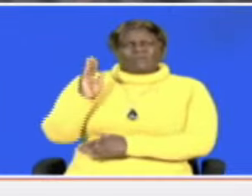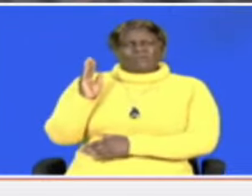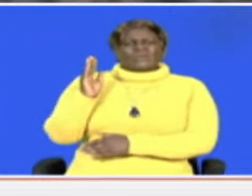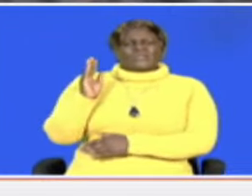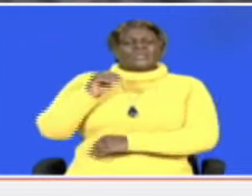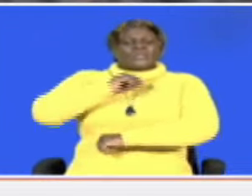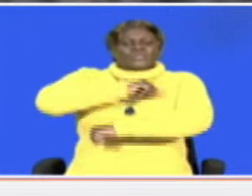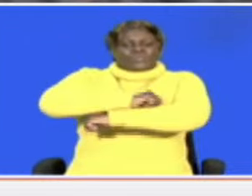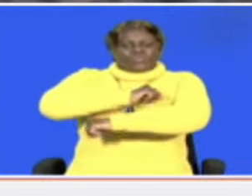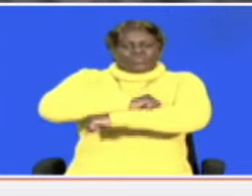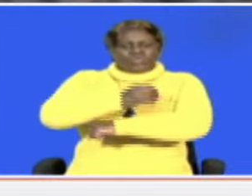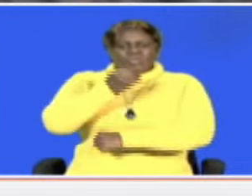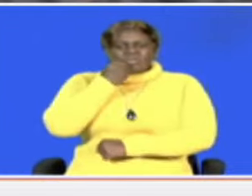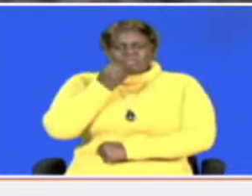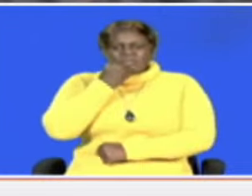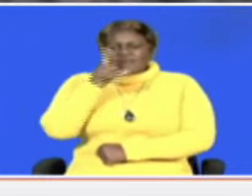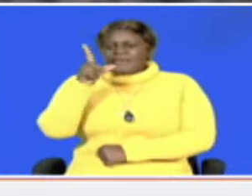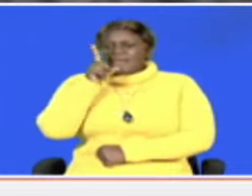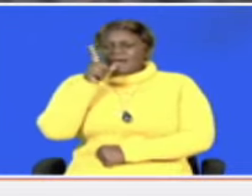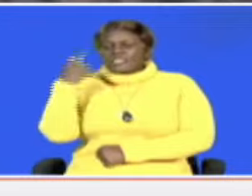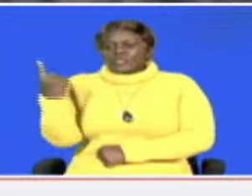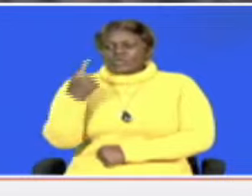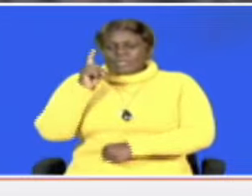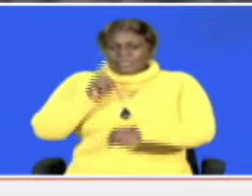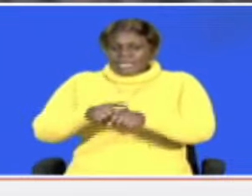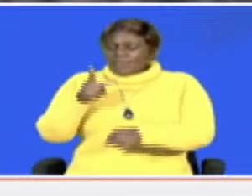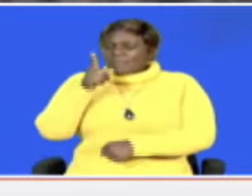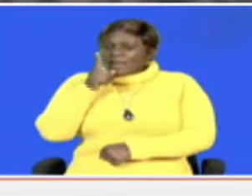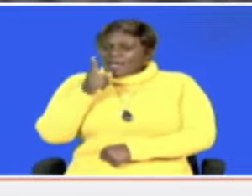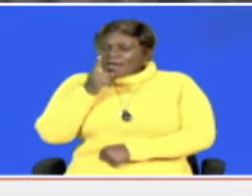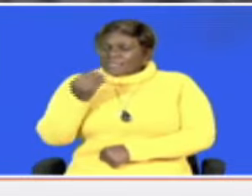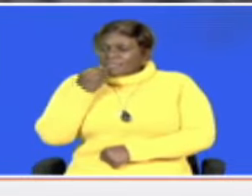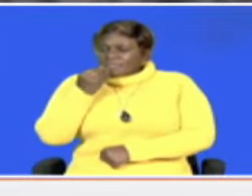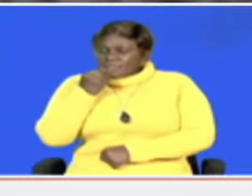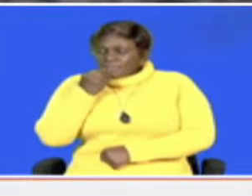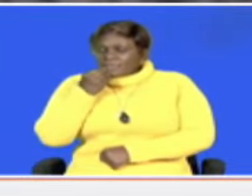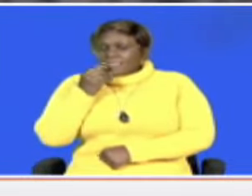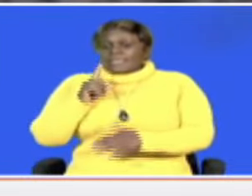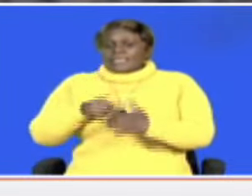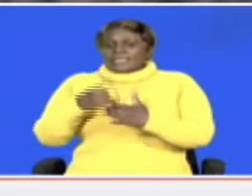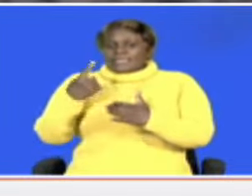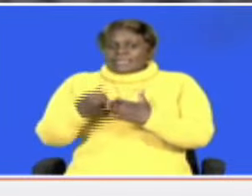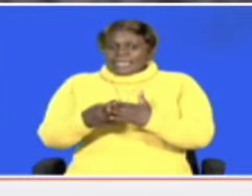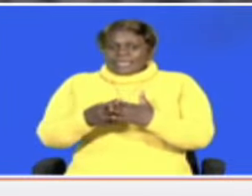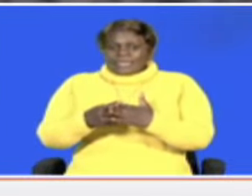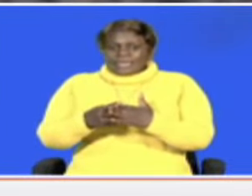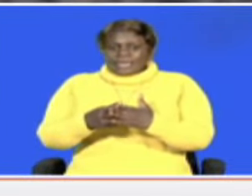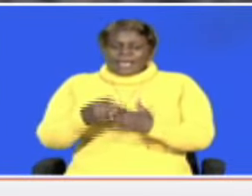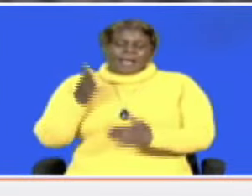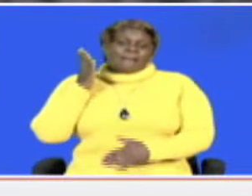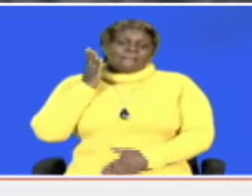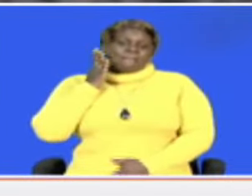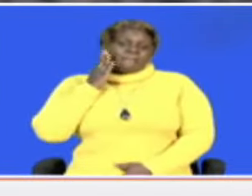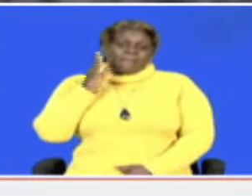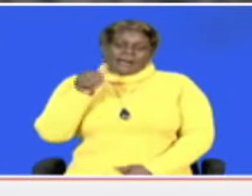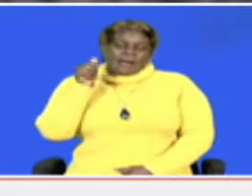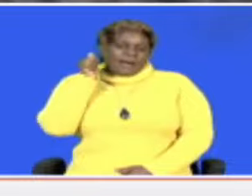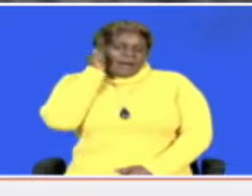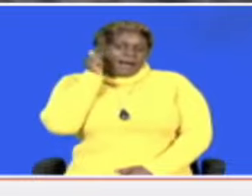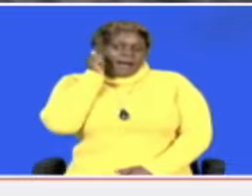for this school. We just eat at lunch time. If we eat at lunch time, so nani mama yetu, nani auntie